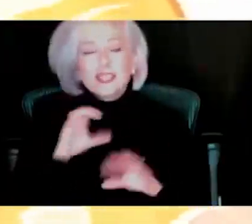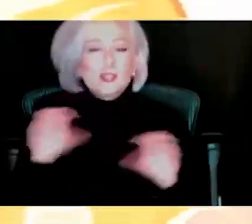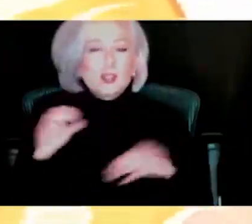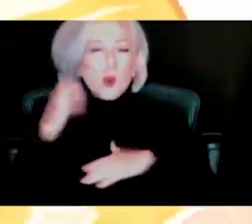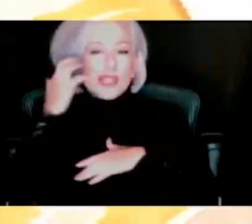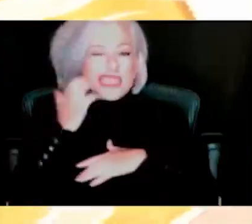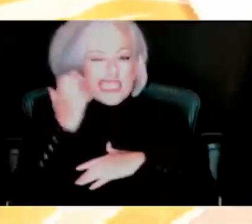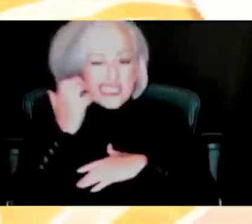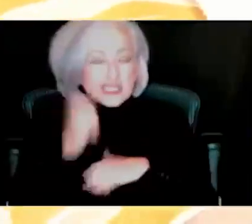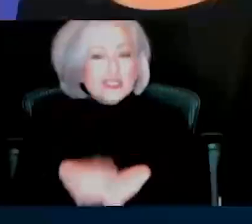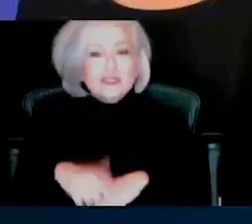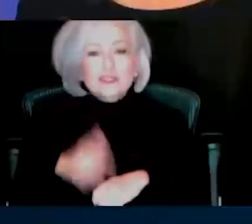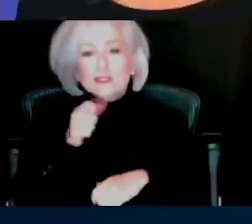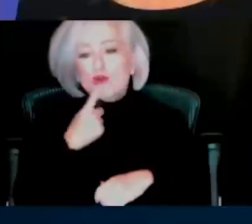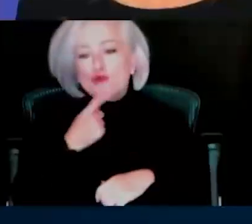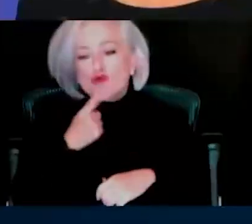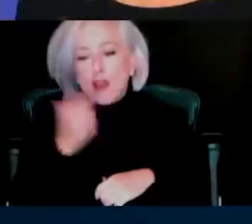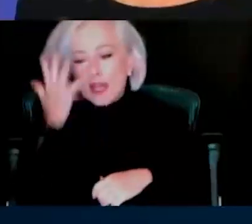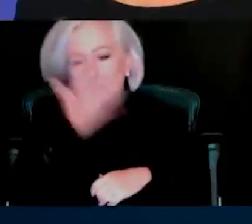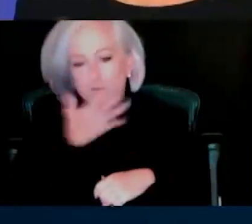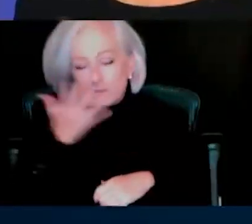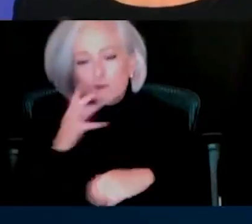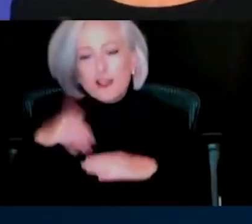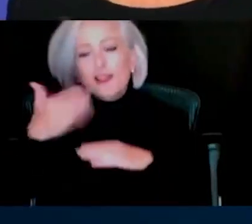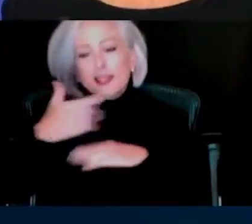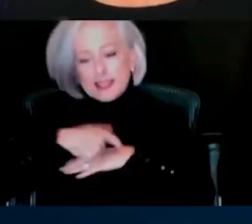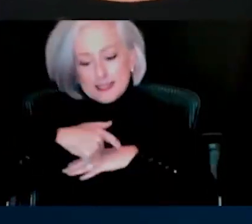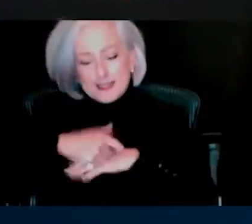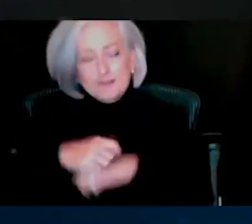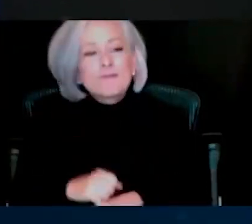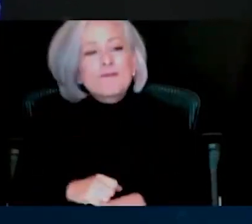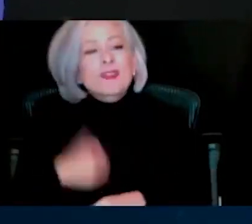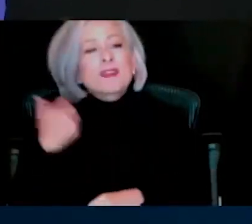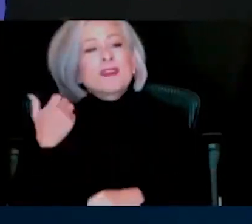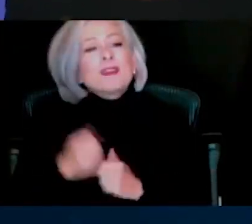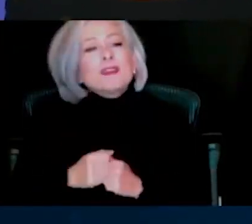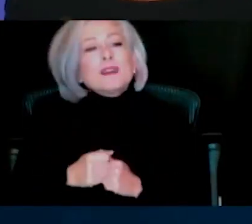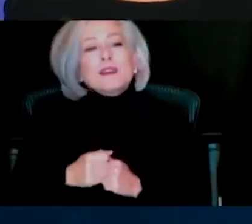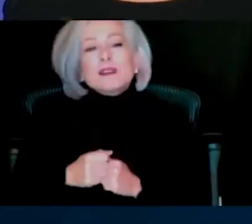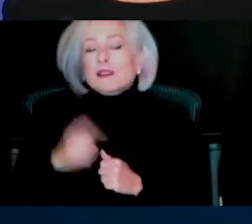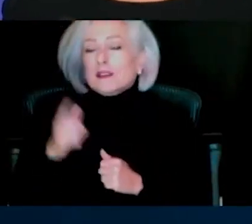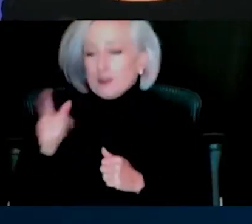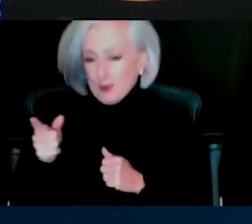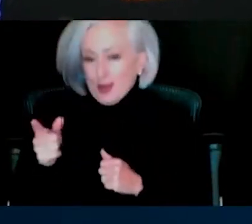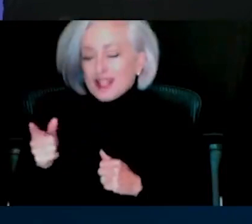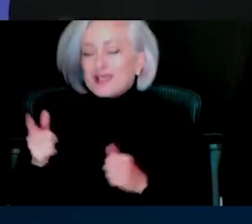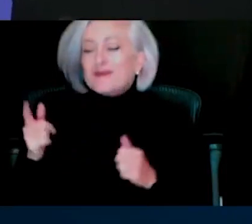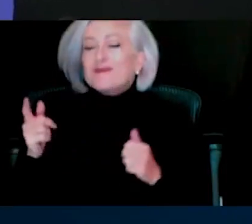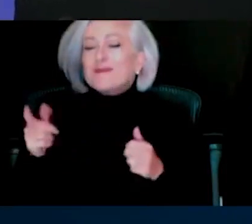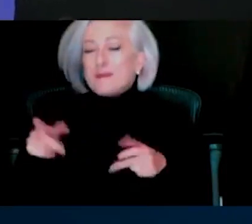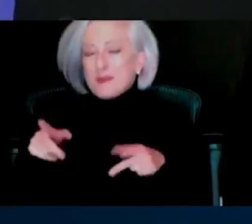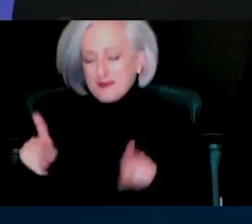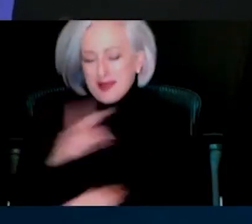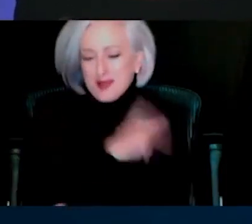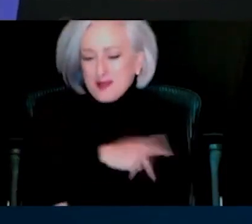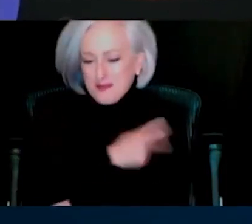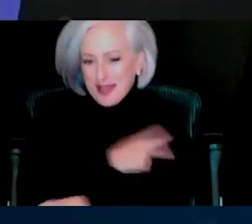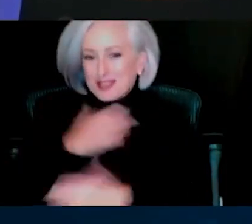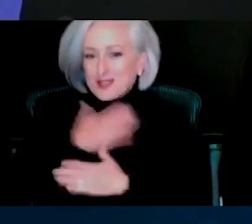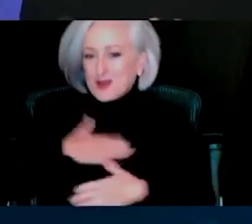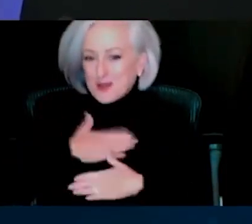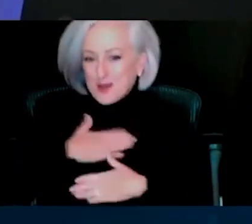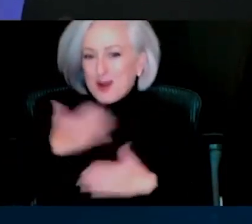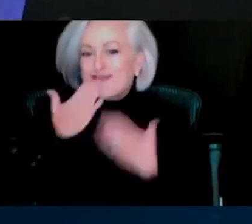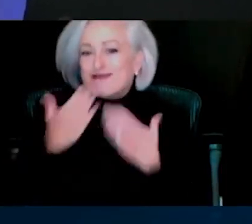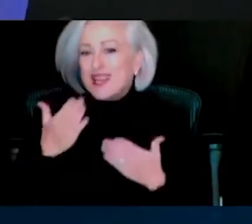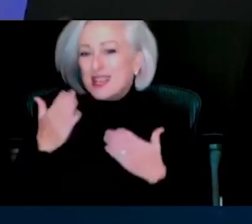next day. Okay, we are going to check back in with you It's in a a moment. We're nice- going to let our patient enjoy Sure. her moment and tell her thank you for getting up early for that. I hope she's enjoying this